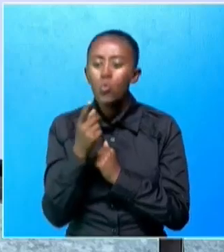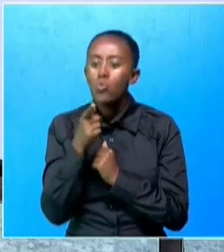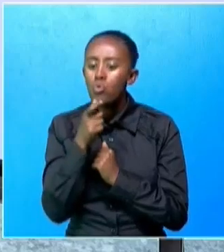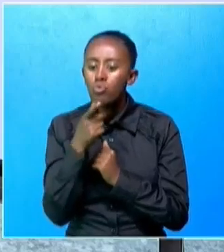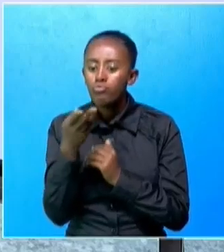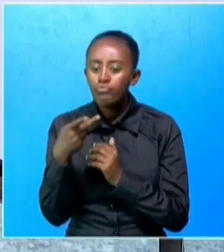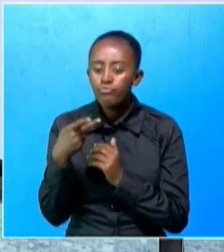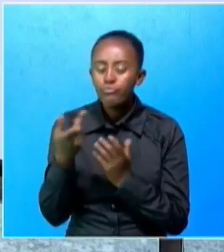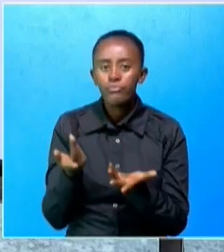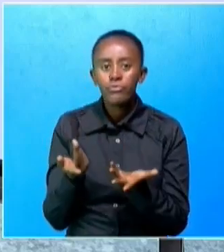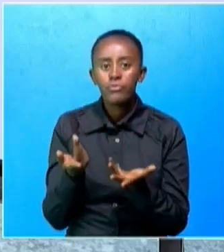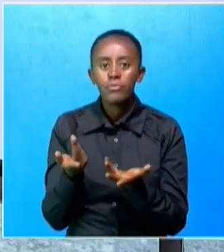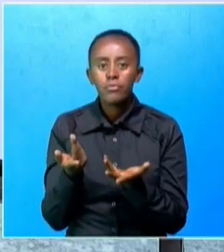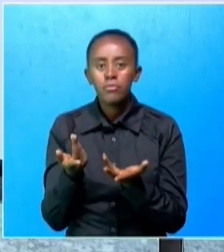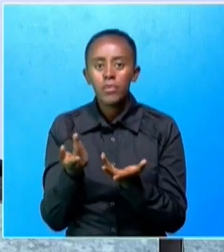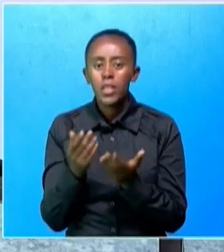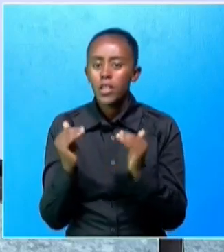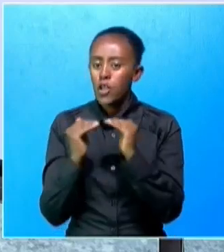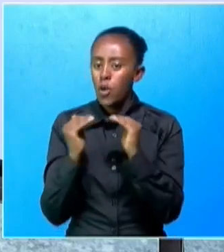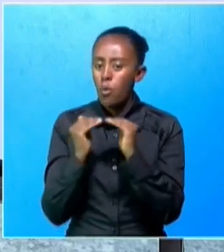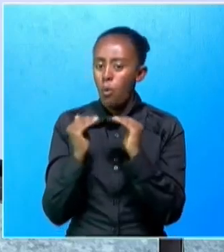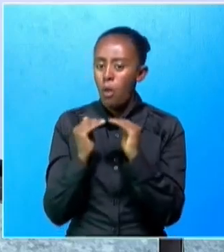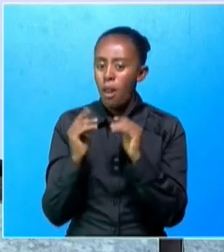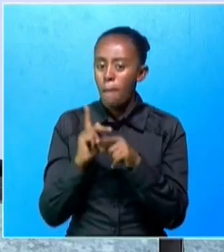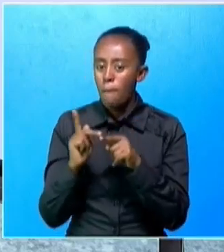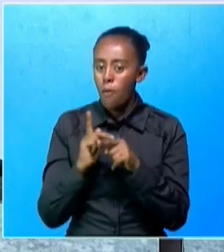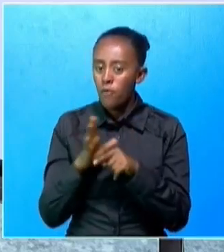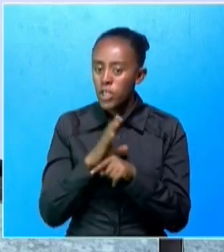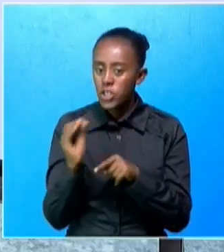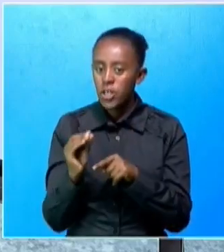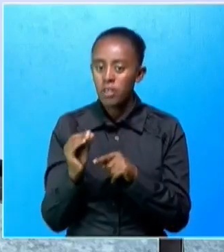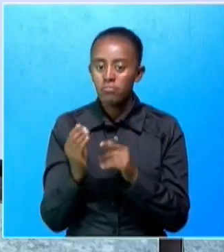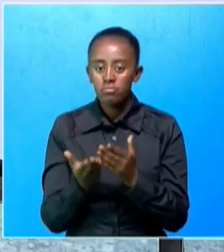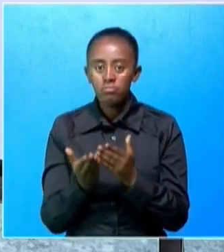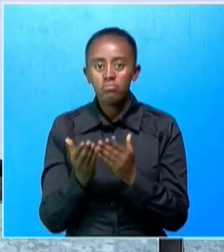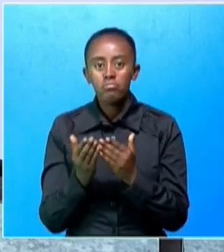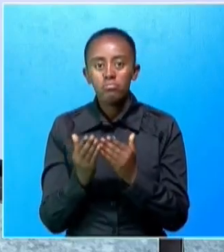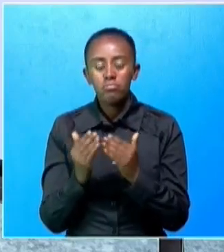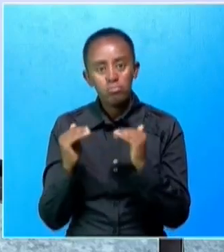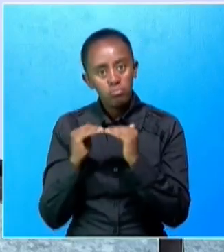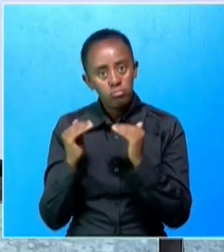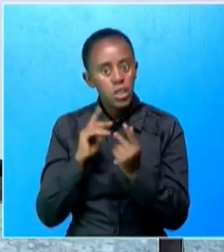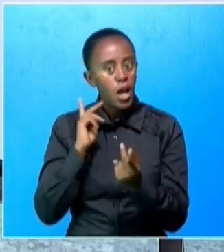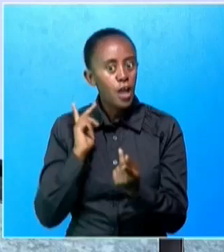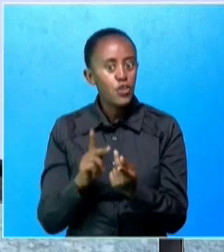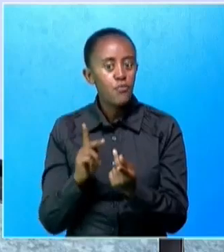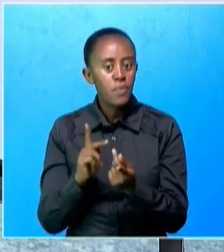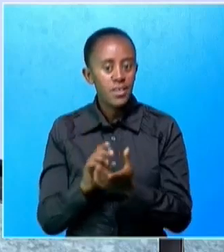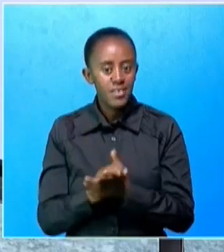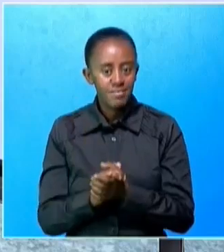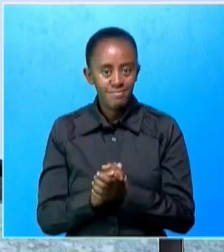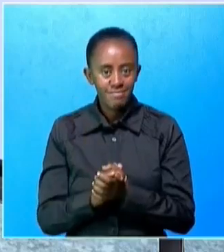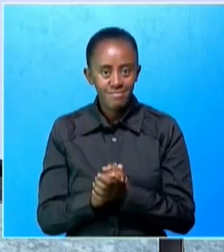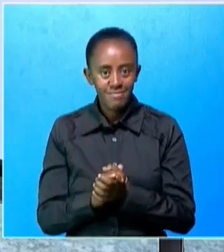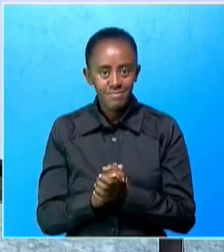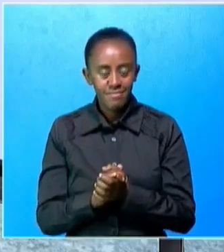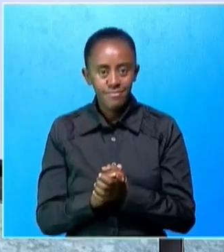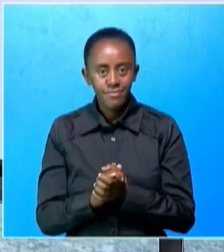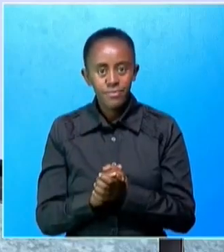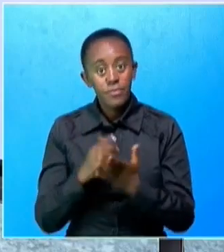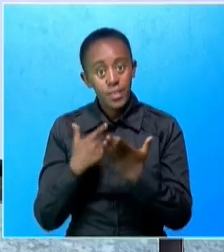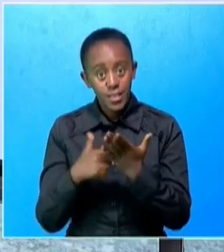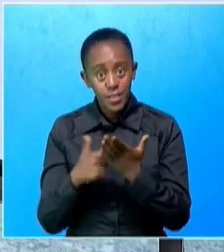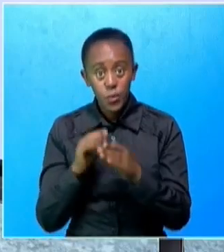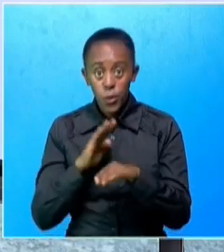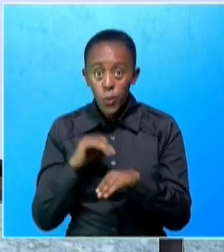engaging themselves in equal position and equal performance and equal achievements. This is